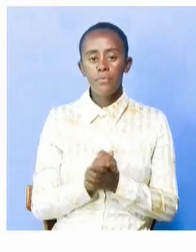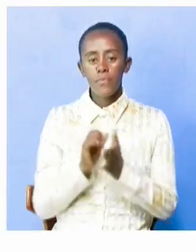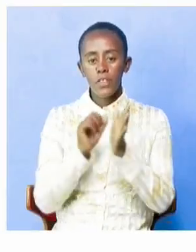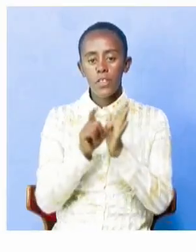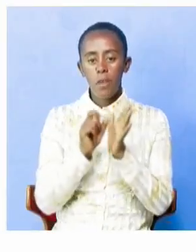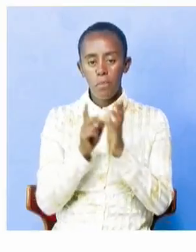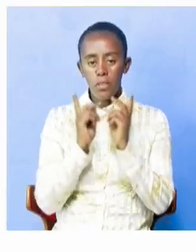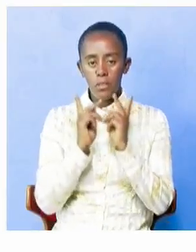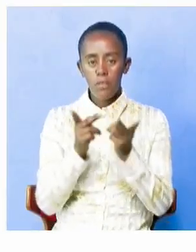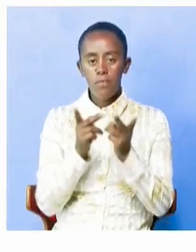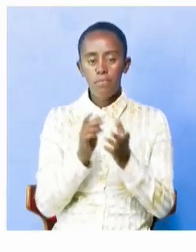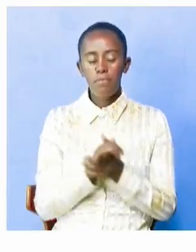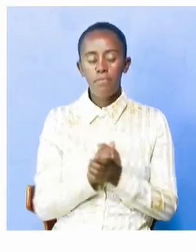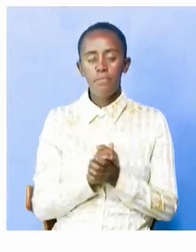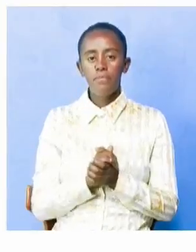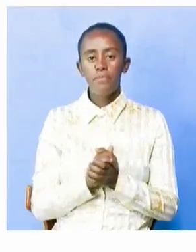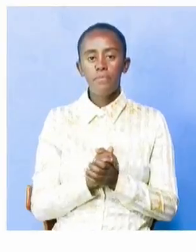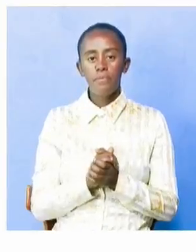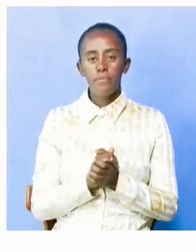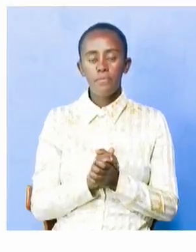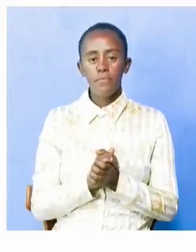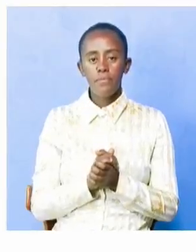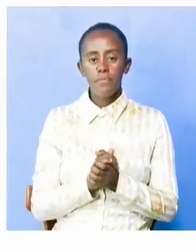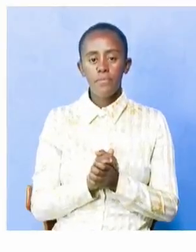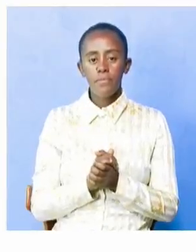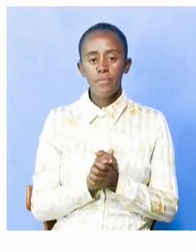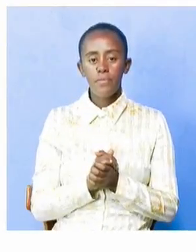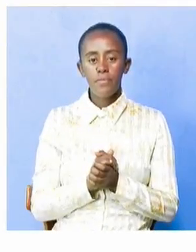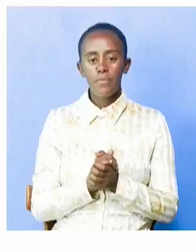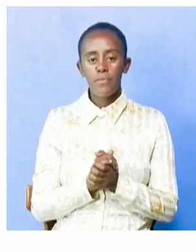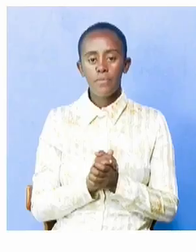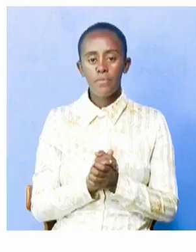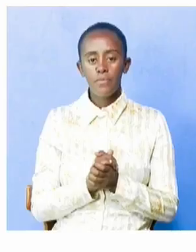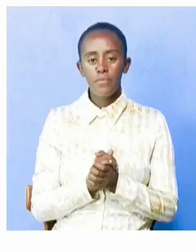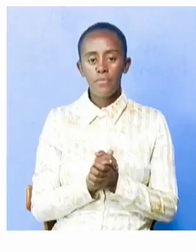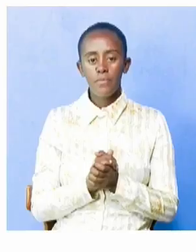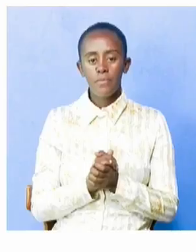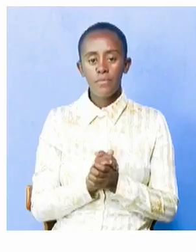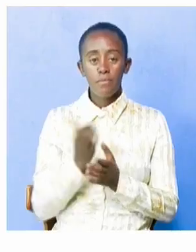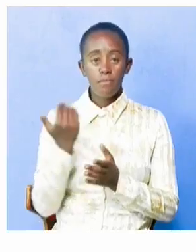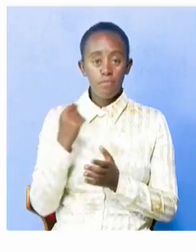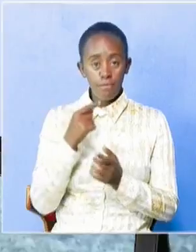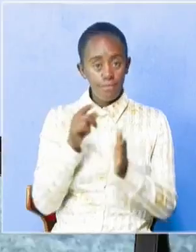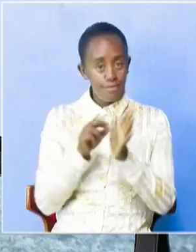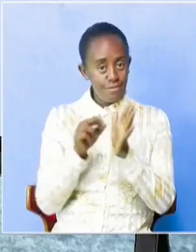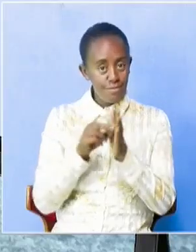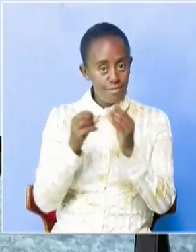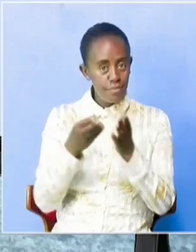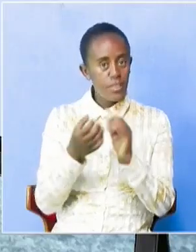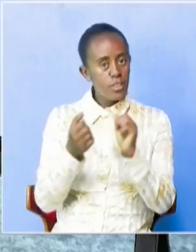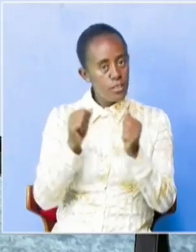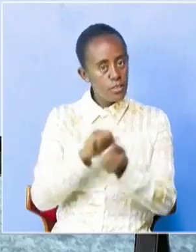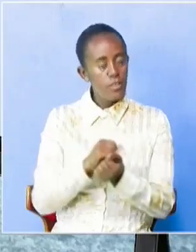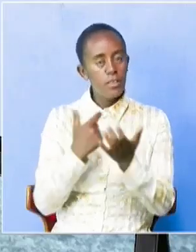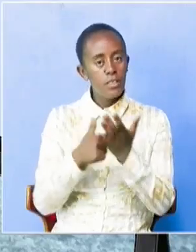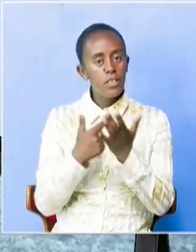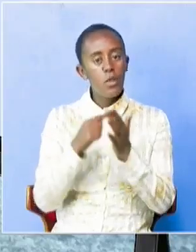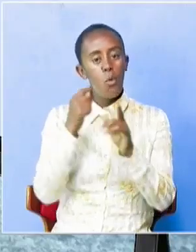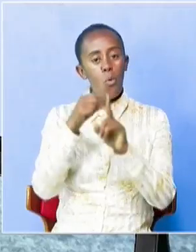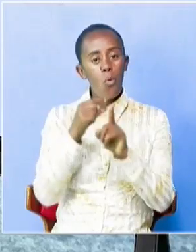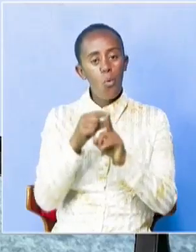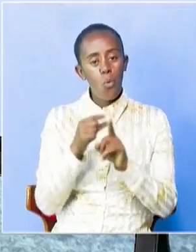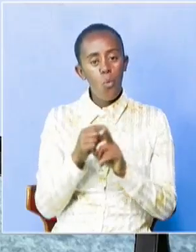examples. For example, if you remember the rules that I told you earlier, I want you to change these